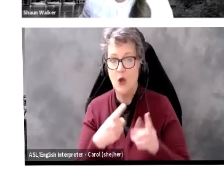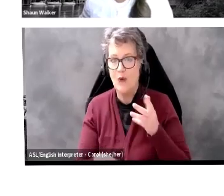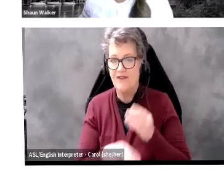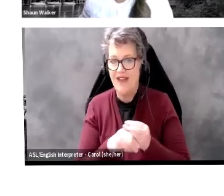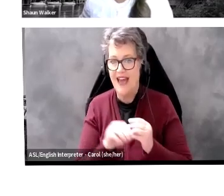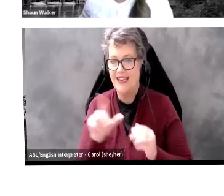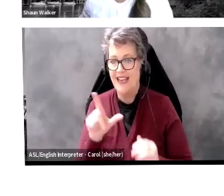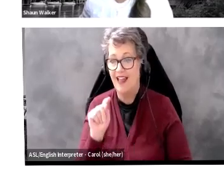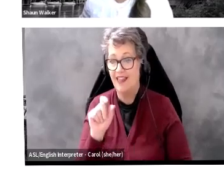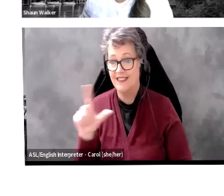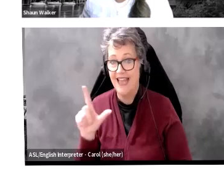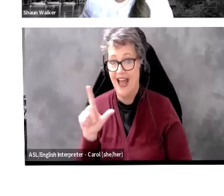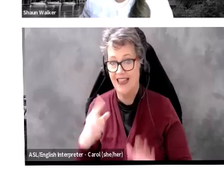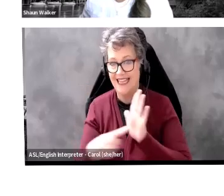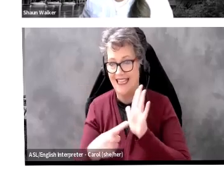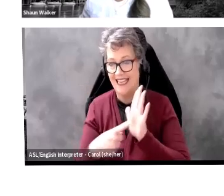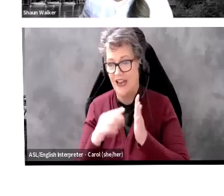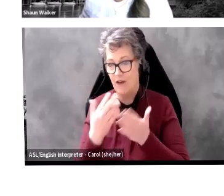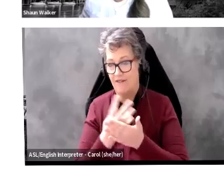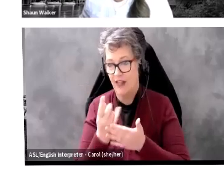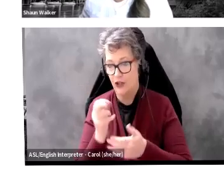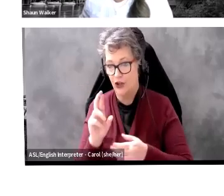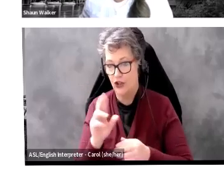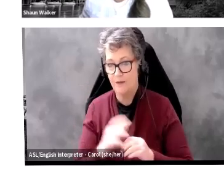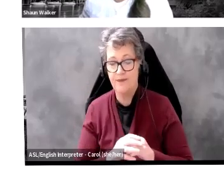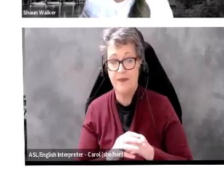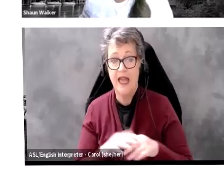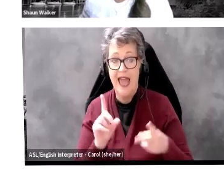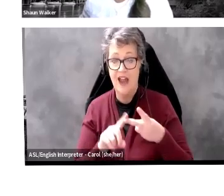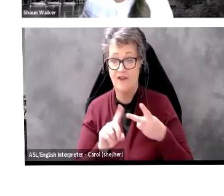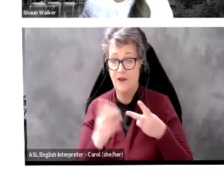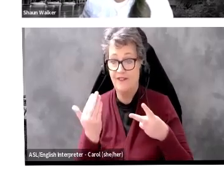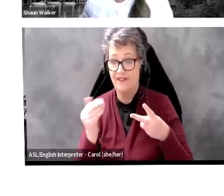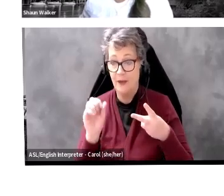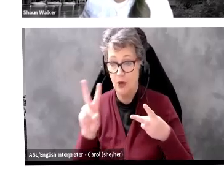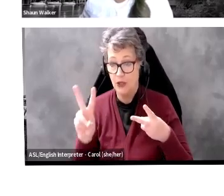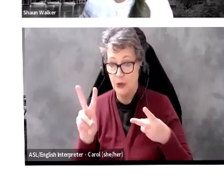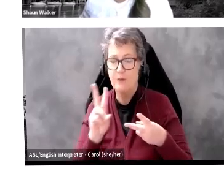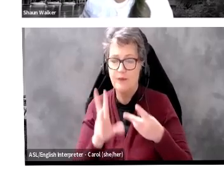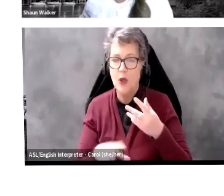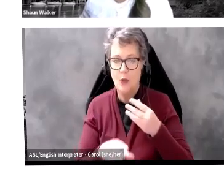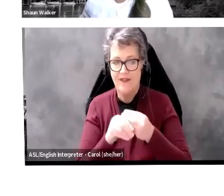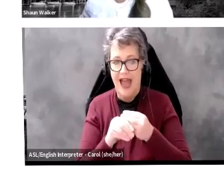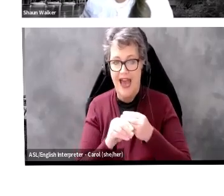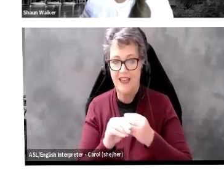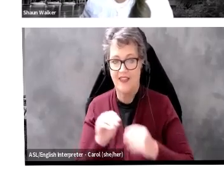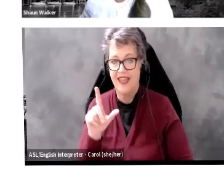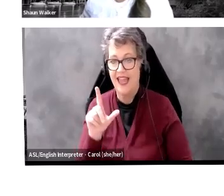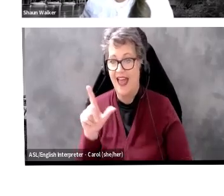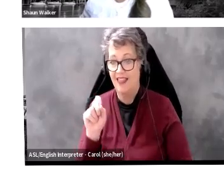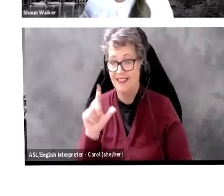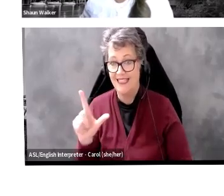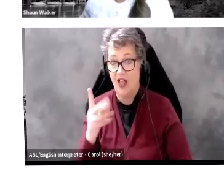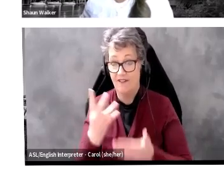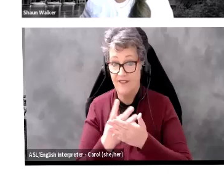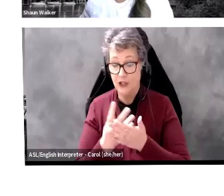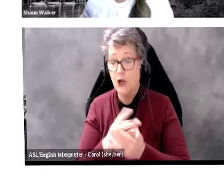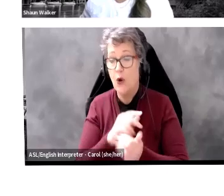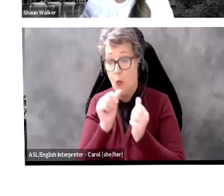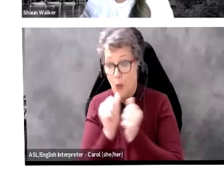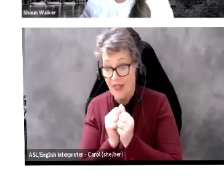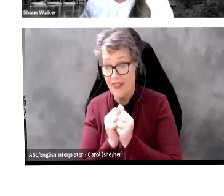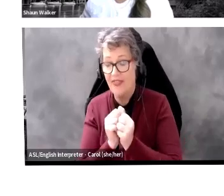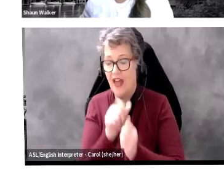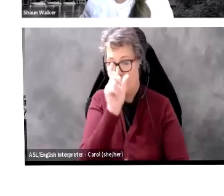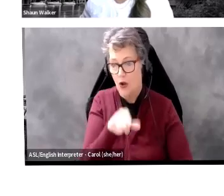the LTEL indicator filter. And for 15.2, we've added the LTEL filter along